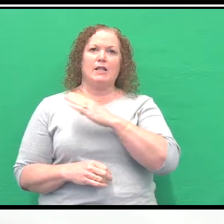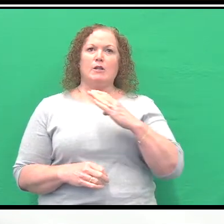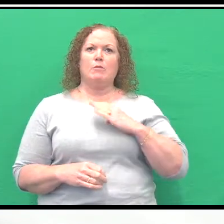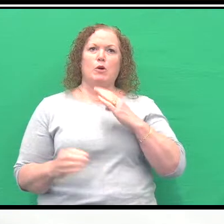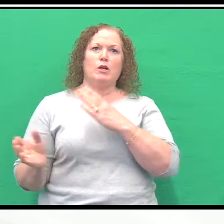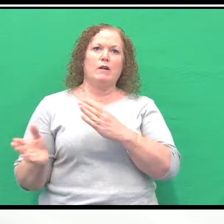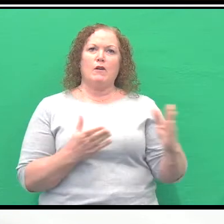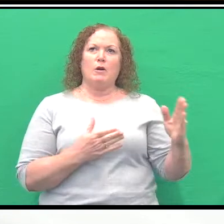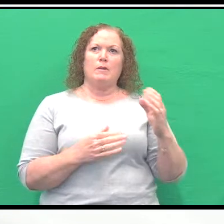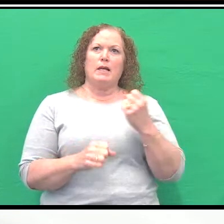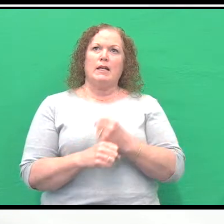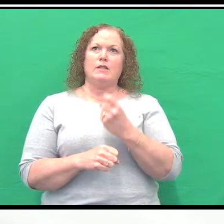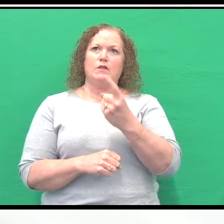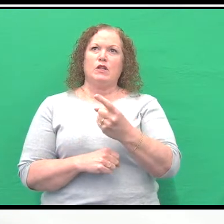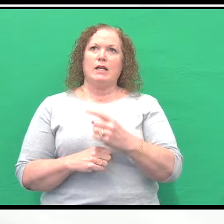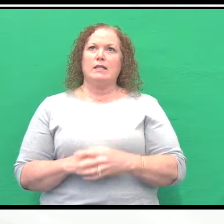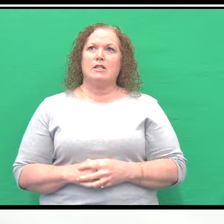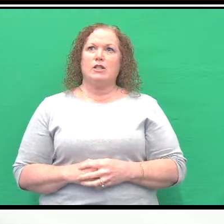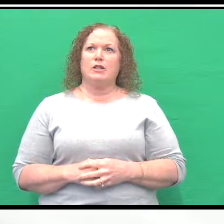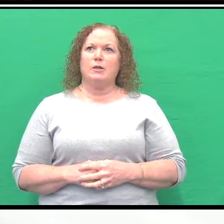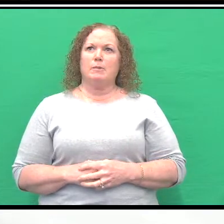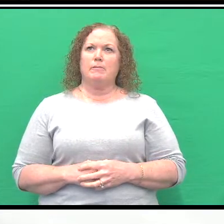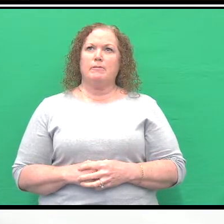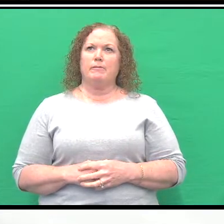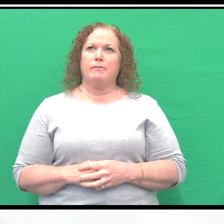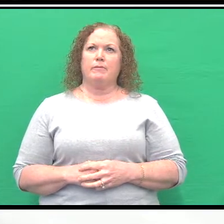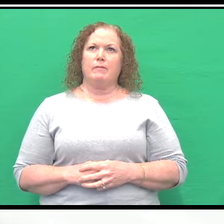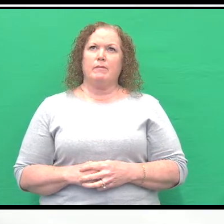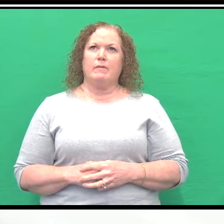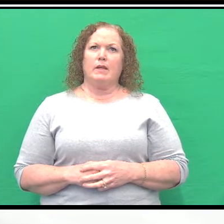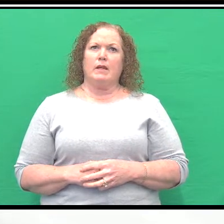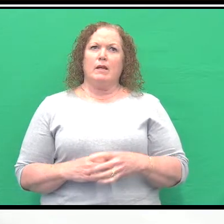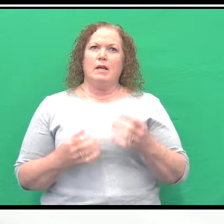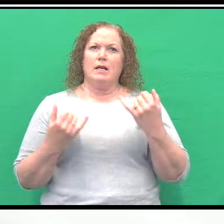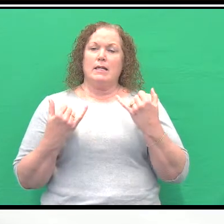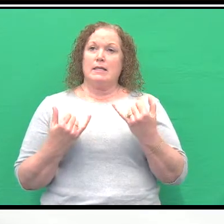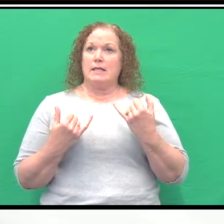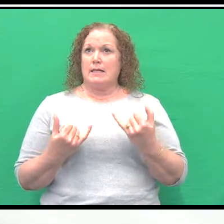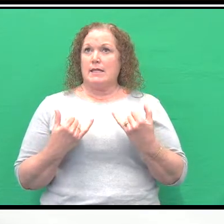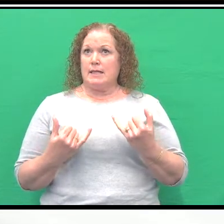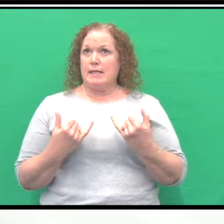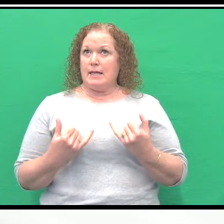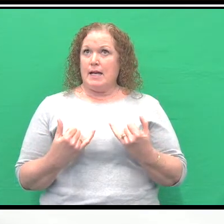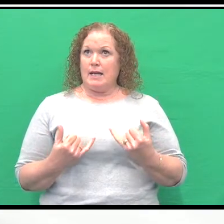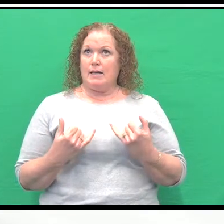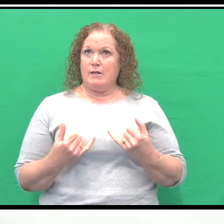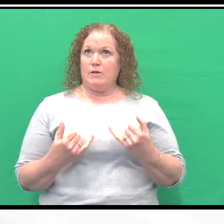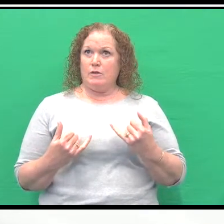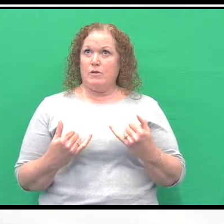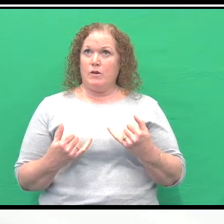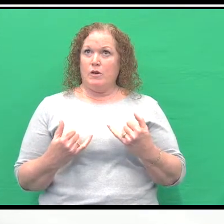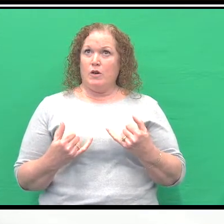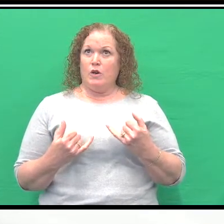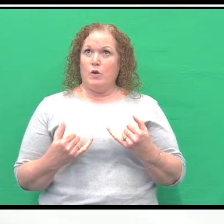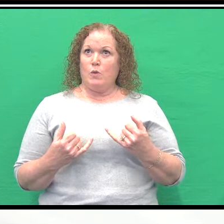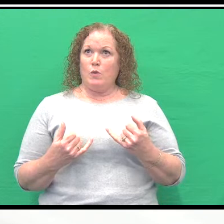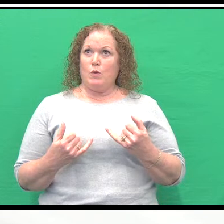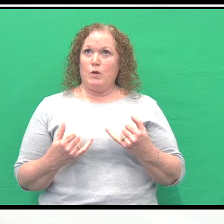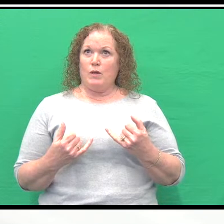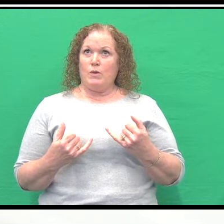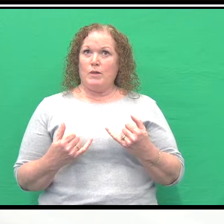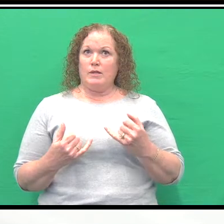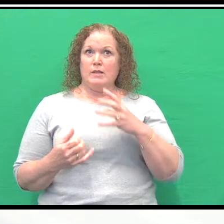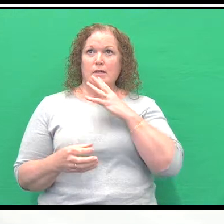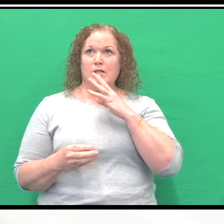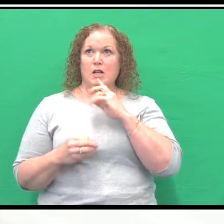Kulian. A little background. What tonight we'd like to do is review the information that was shared with you by Dr. Kulian on